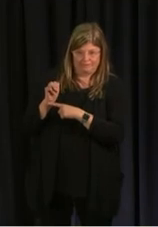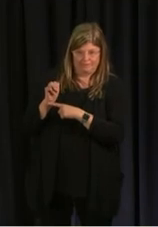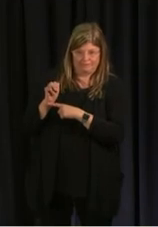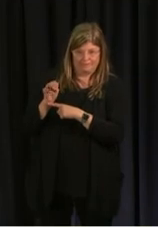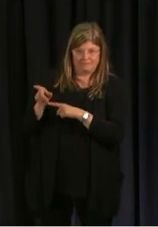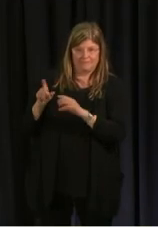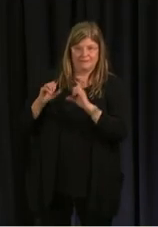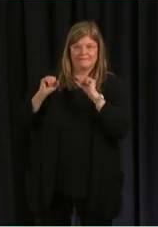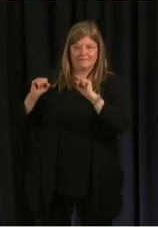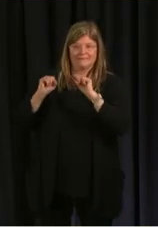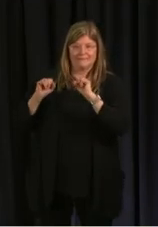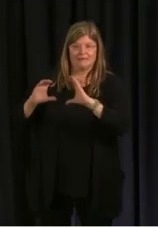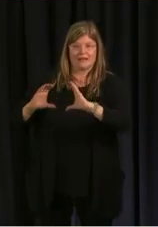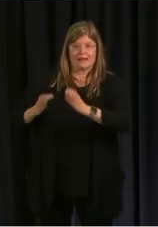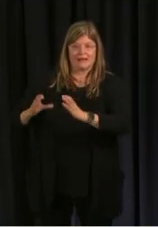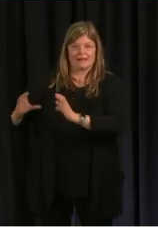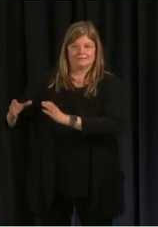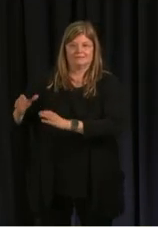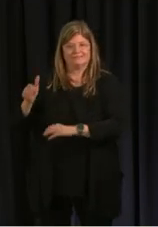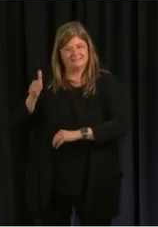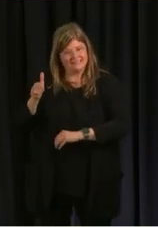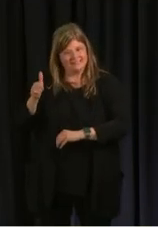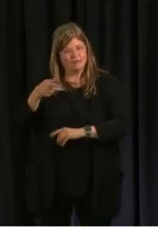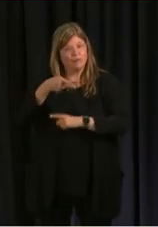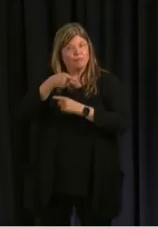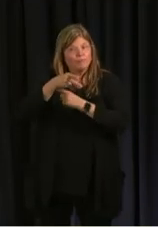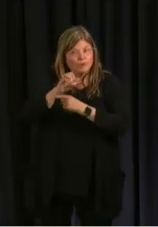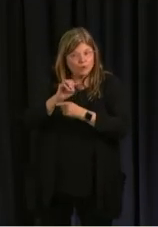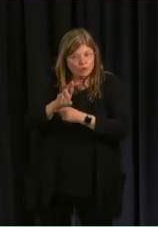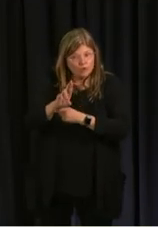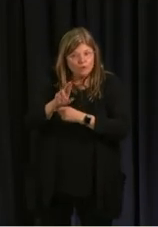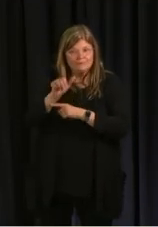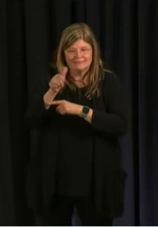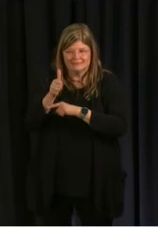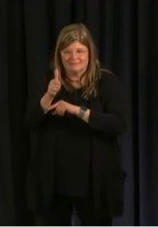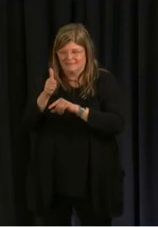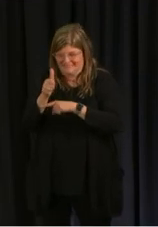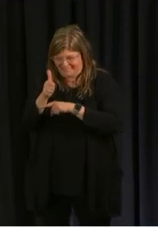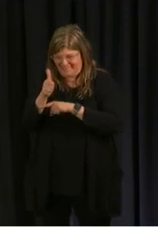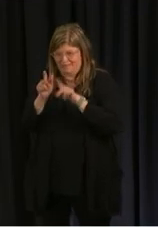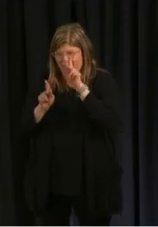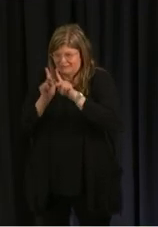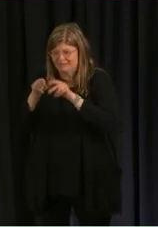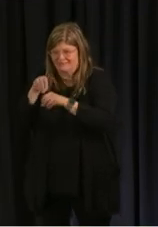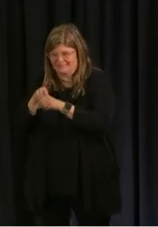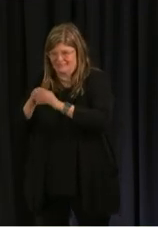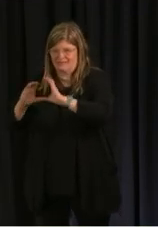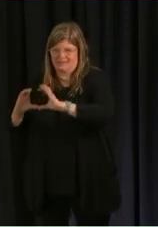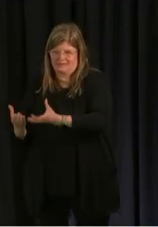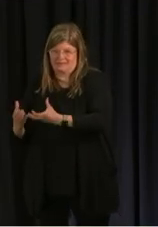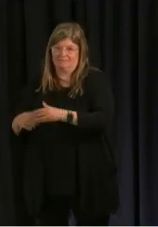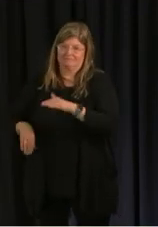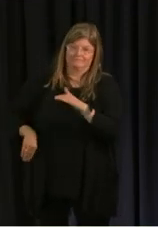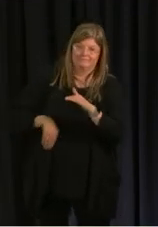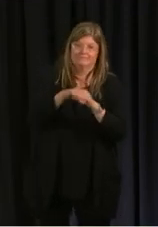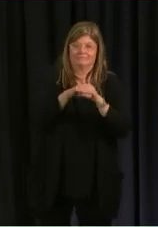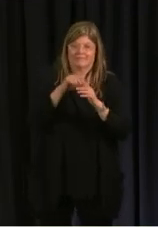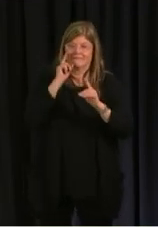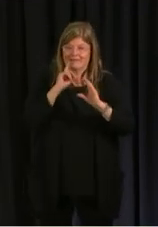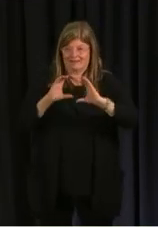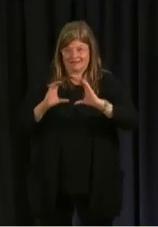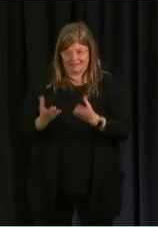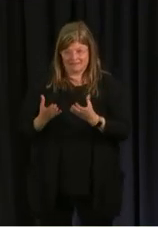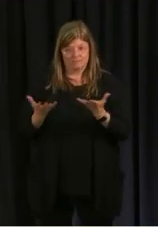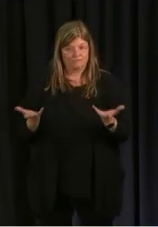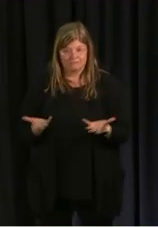per class, and as well as outdoor group fitness. The capacity for those classes will rise